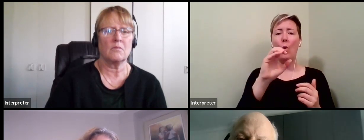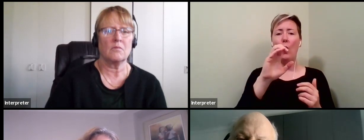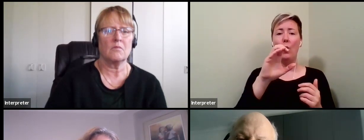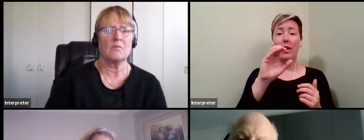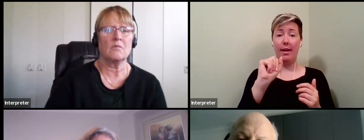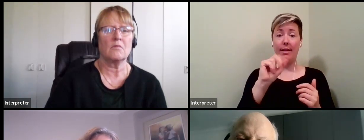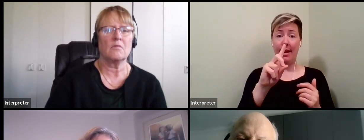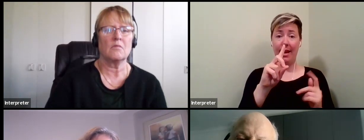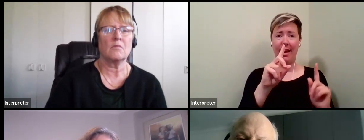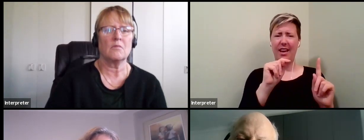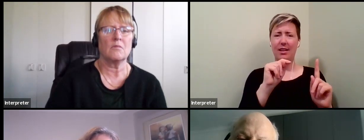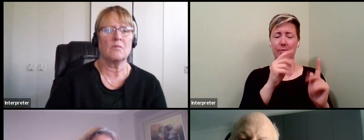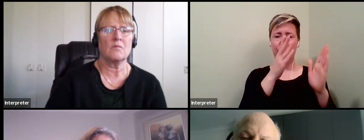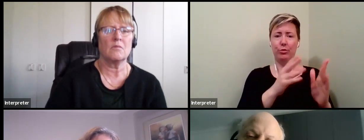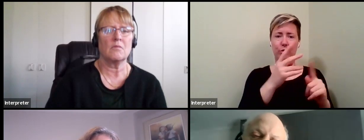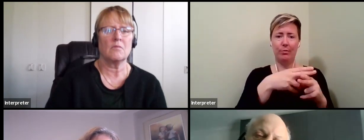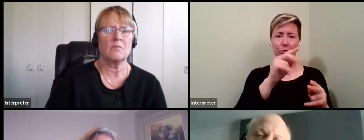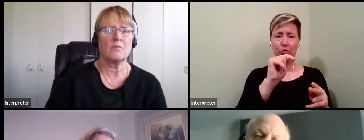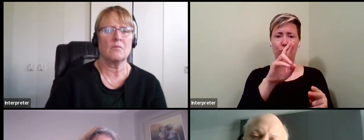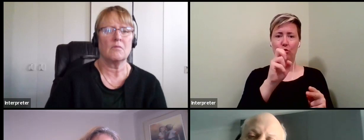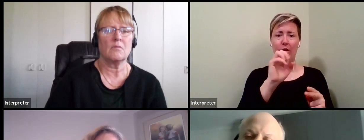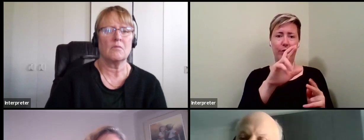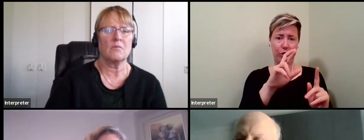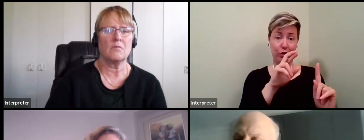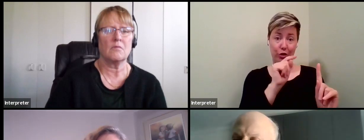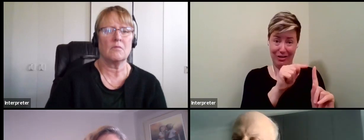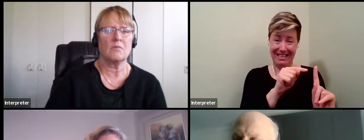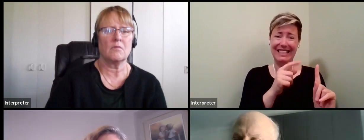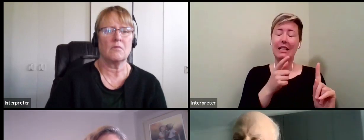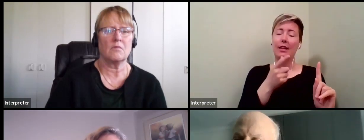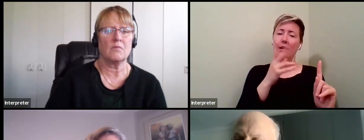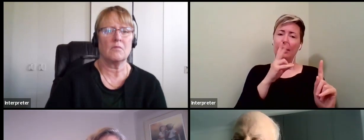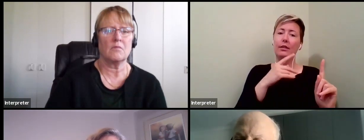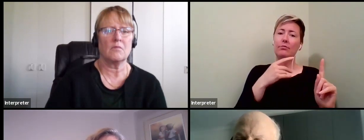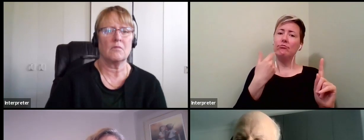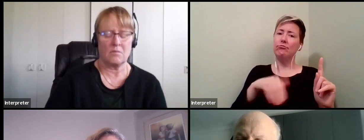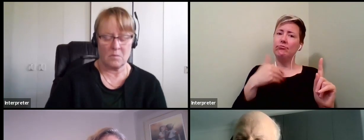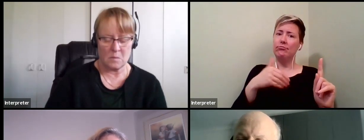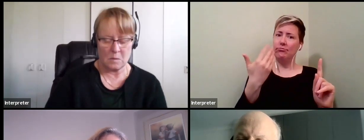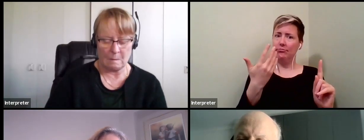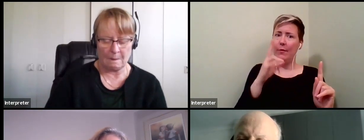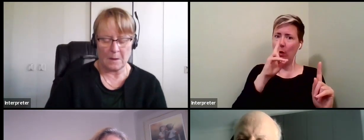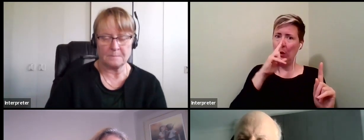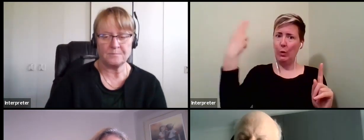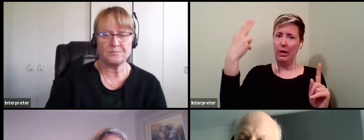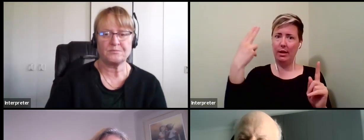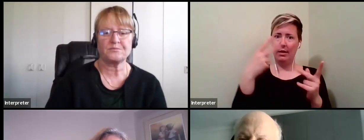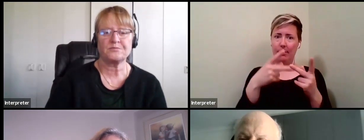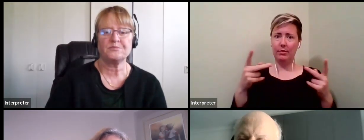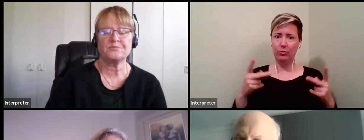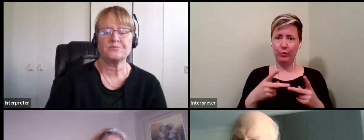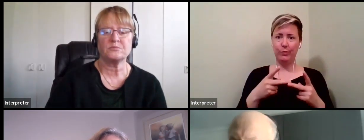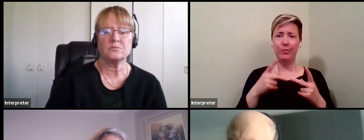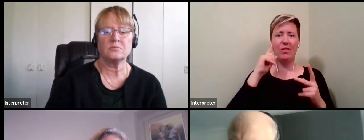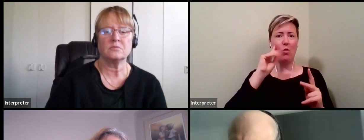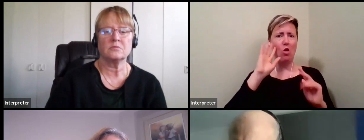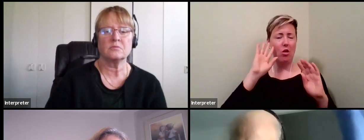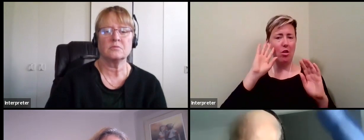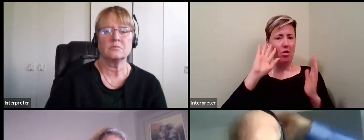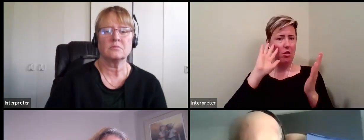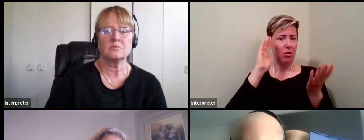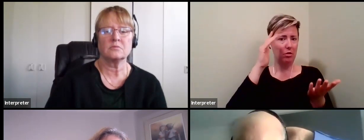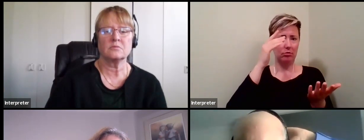OCAD, the Ontario College of Accessible Design, is uniquely positioned to be the central repository